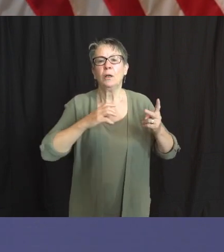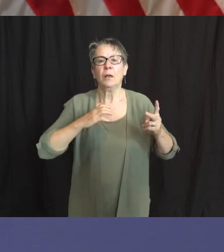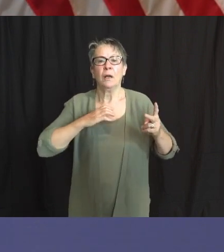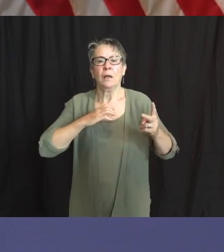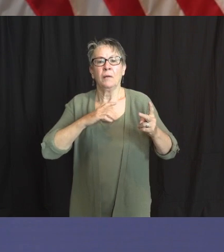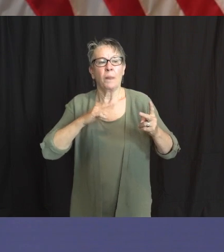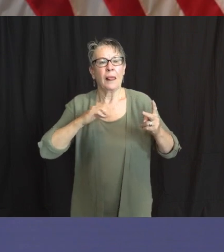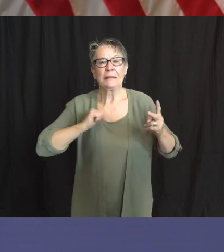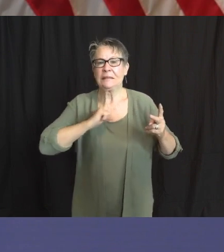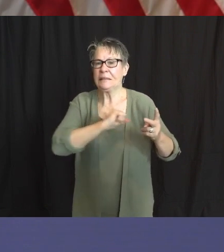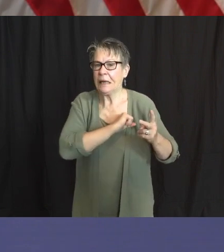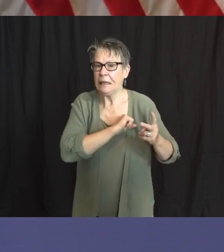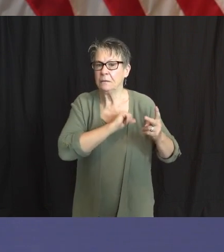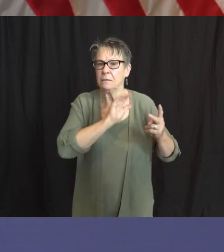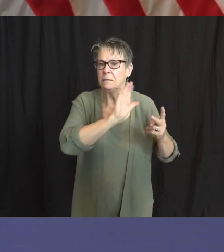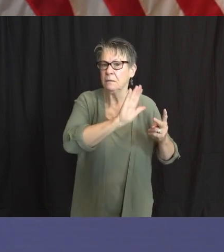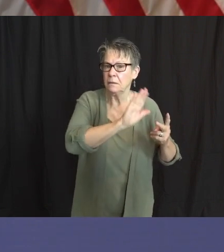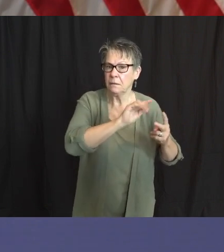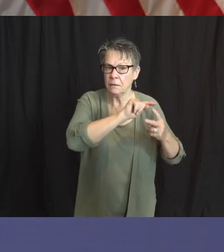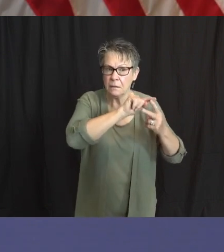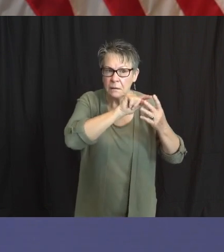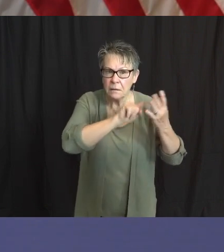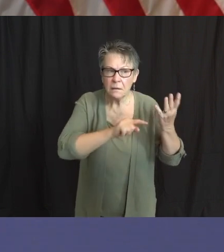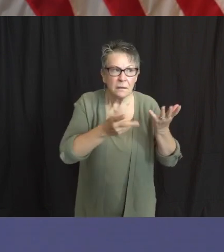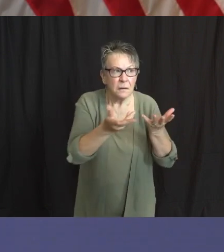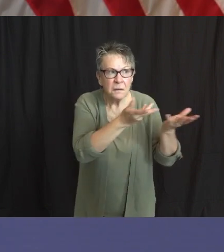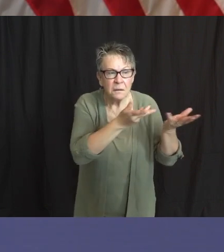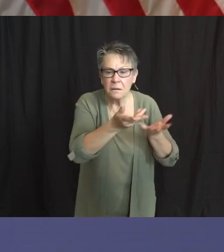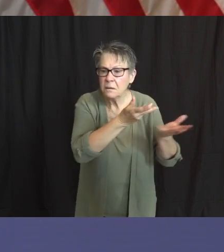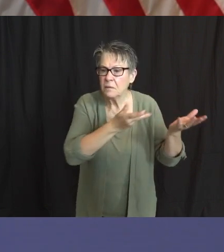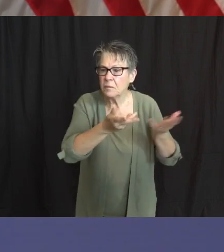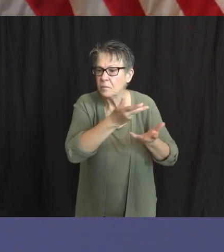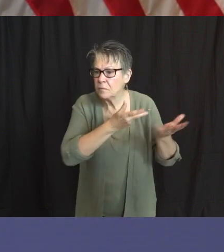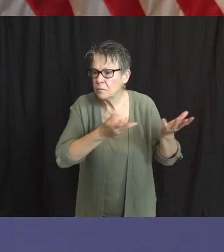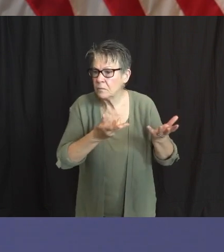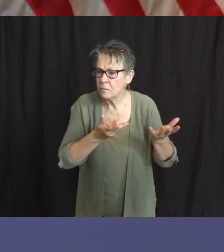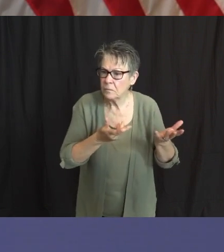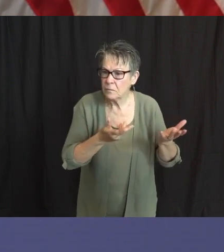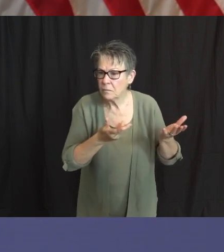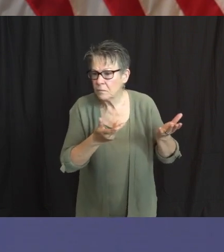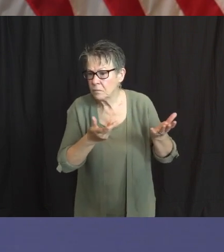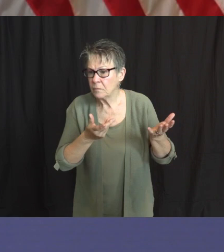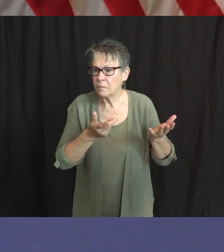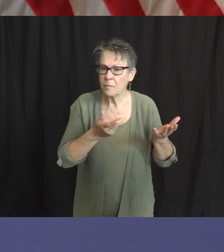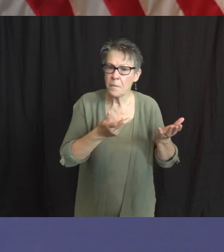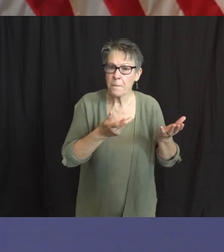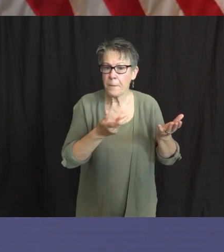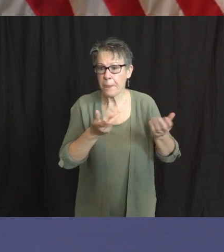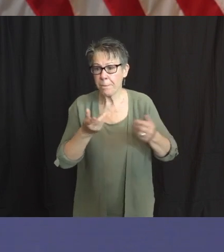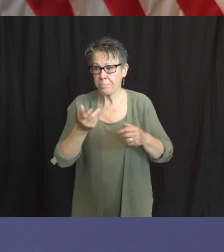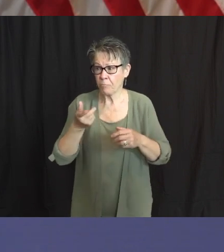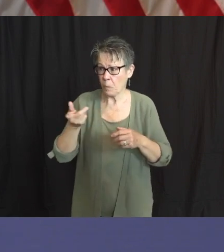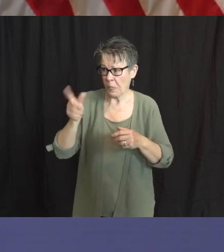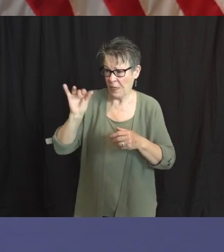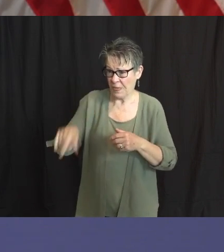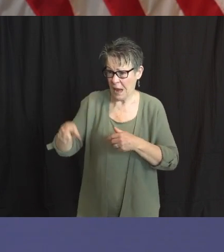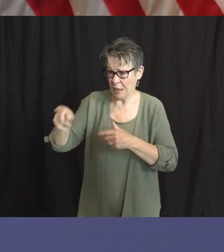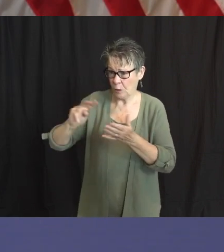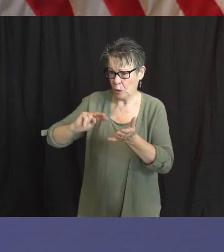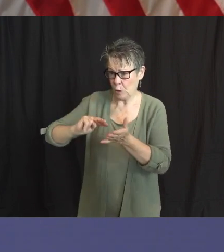referring to. So that's a standing working group. That's going to be Matt and George and some of their colleagues, along with